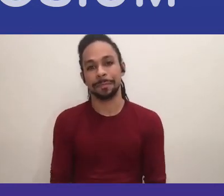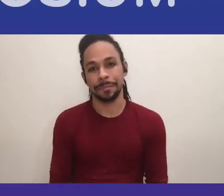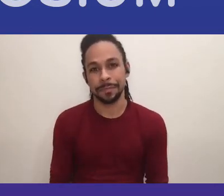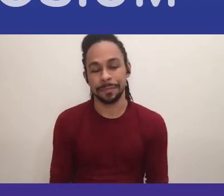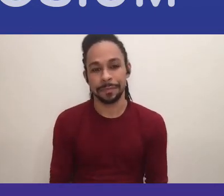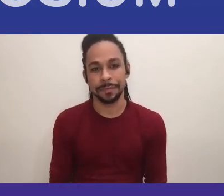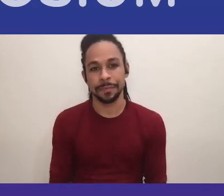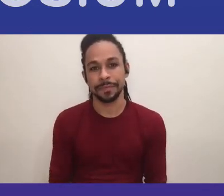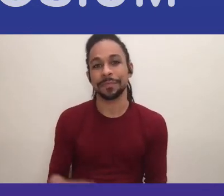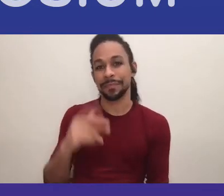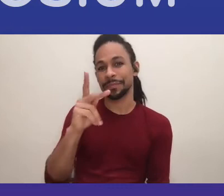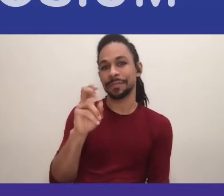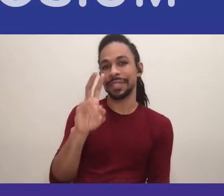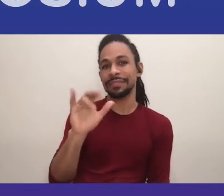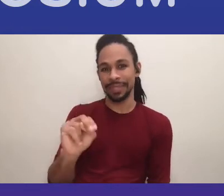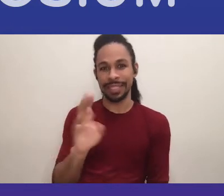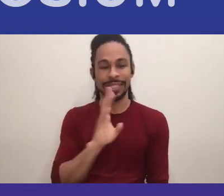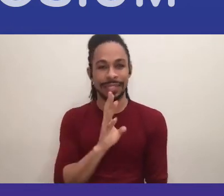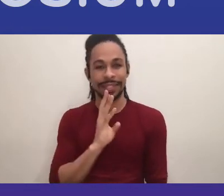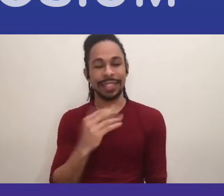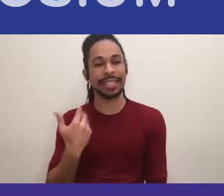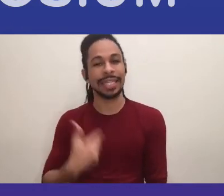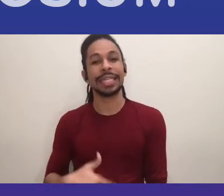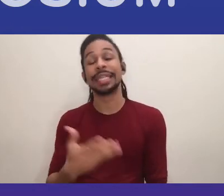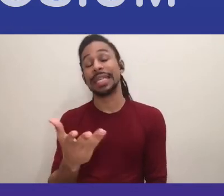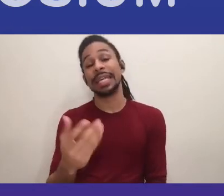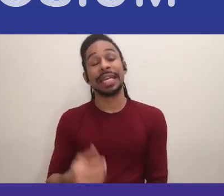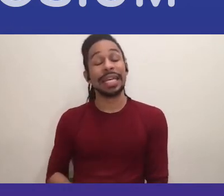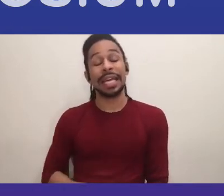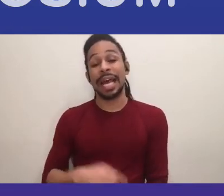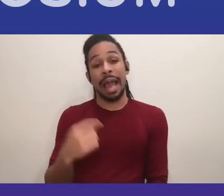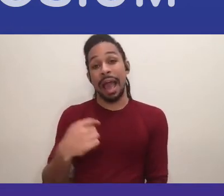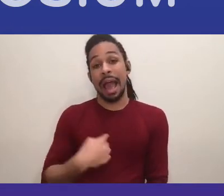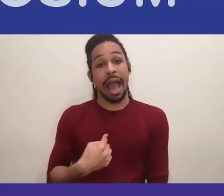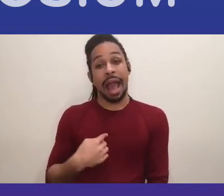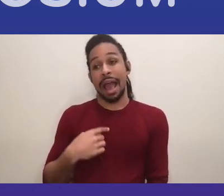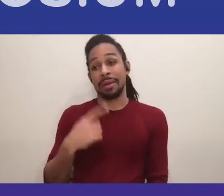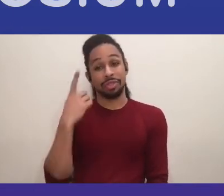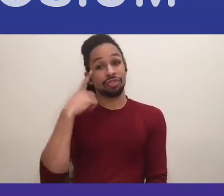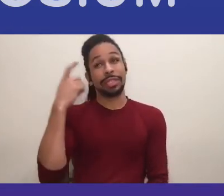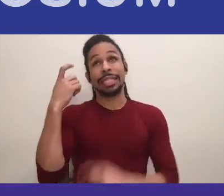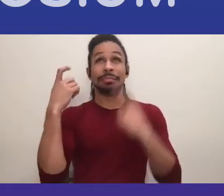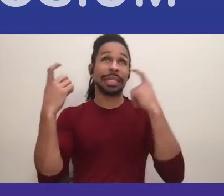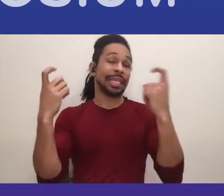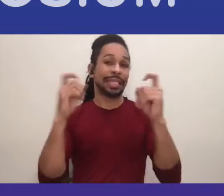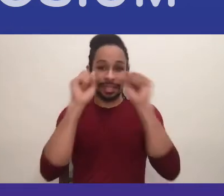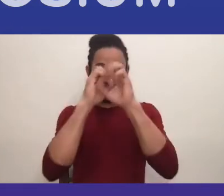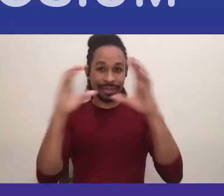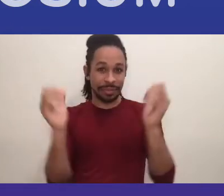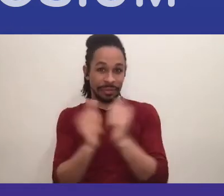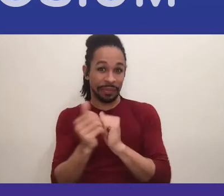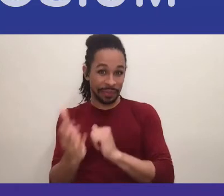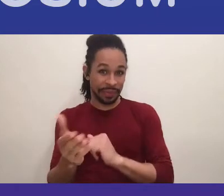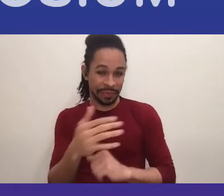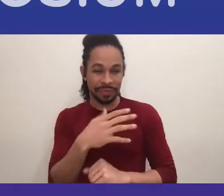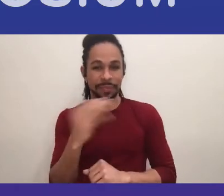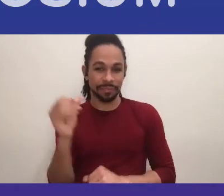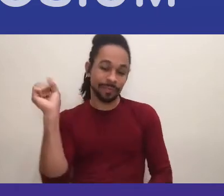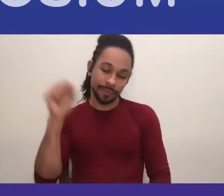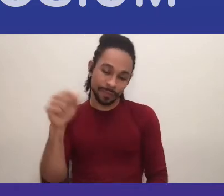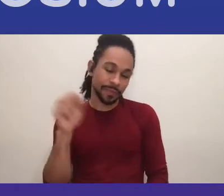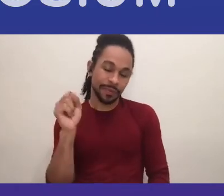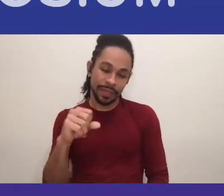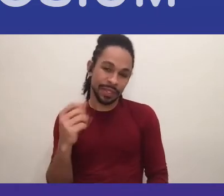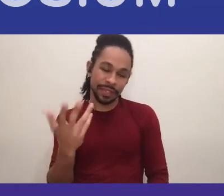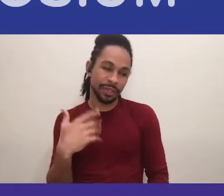This is Kevin. I just was dreaming with you there. So yeah, there's so much that you